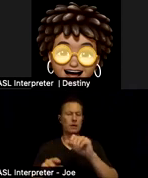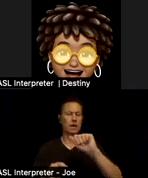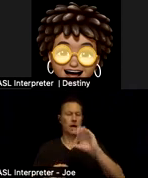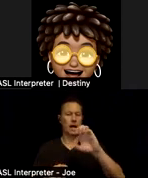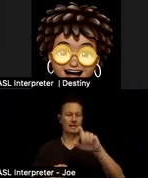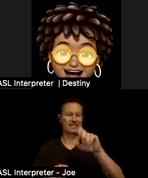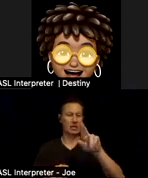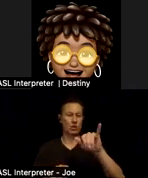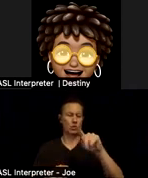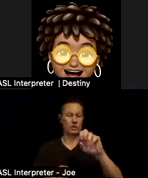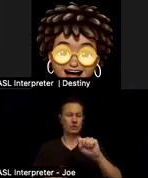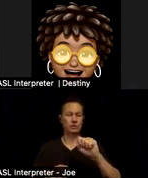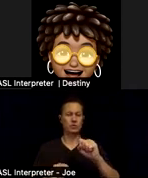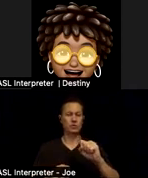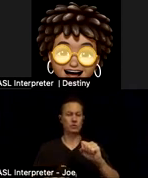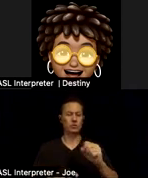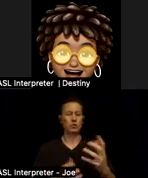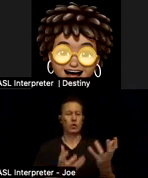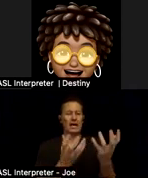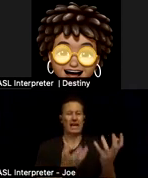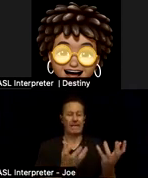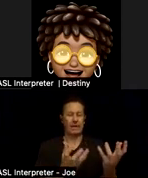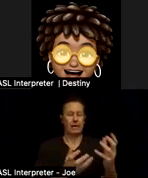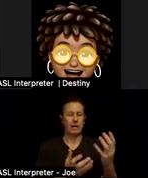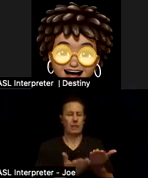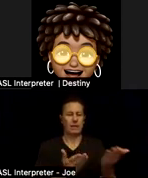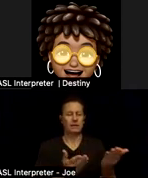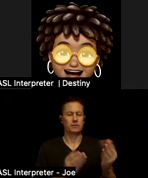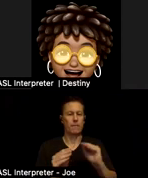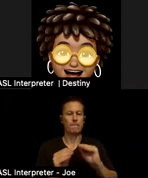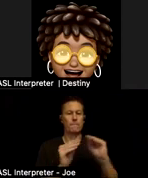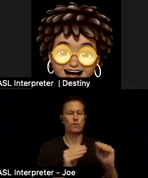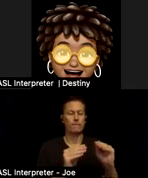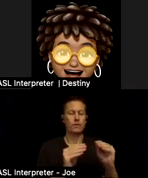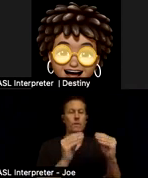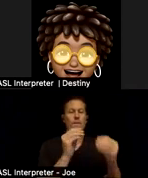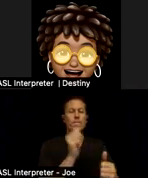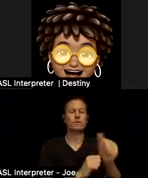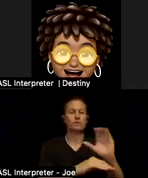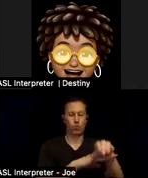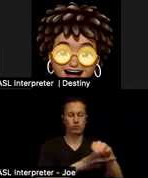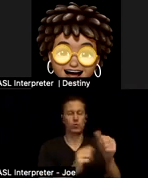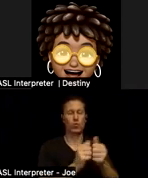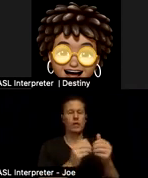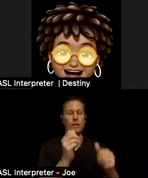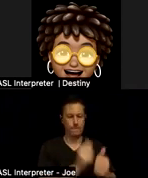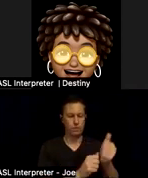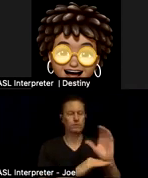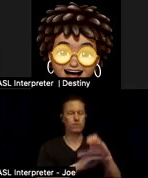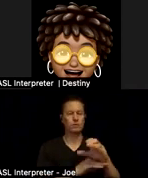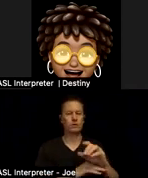that will move with the most force are the heavier items. So those are the ones that you need to take special caution